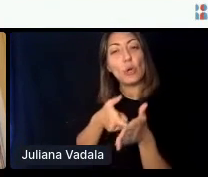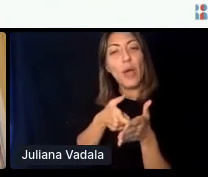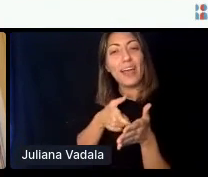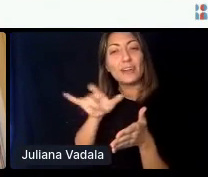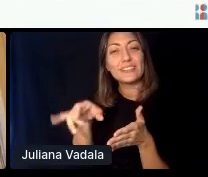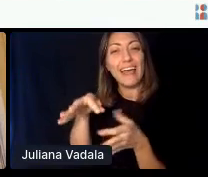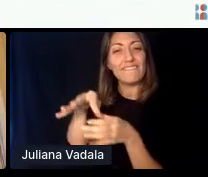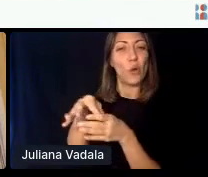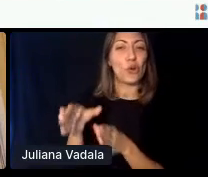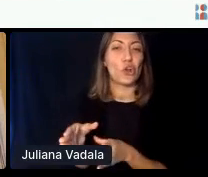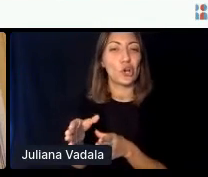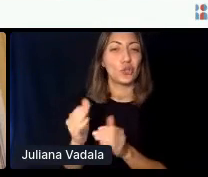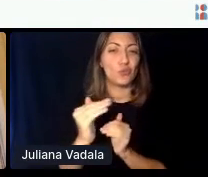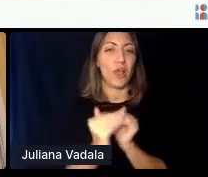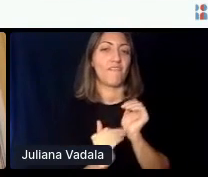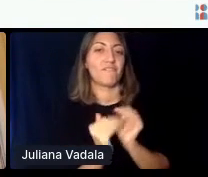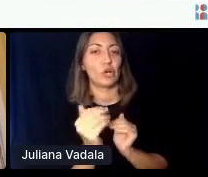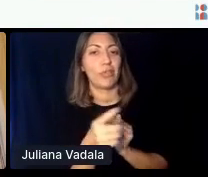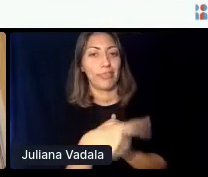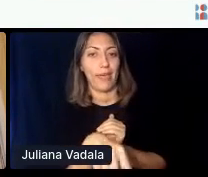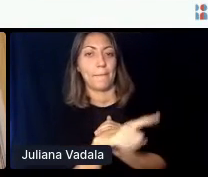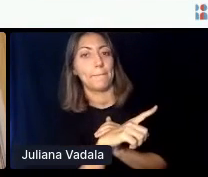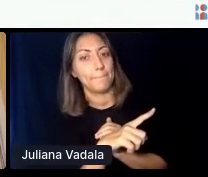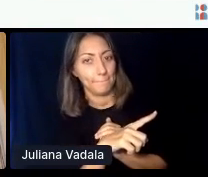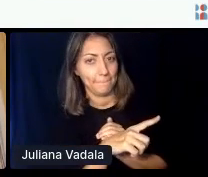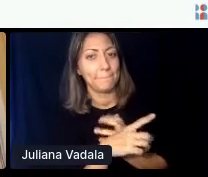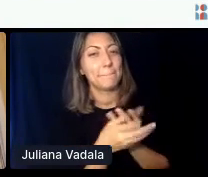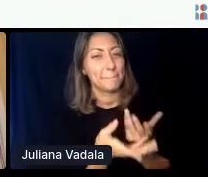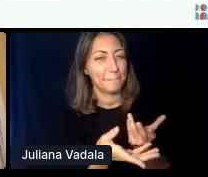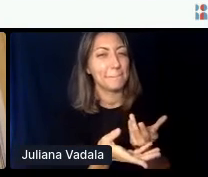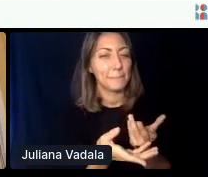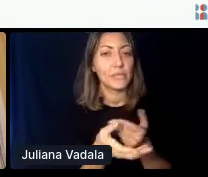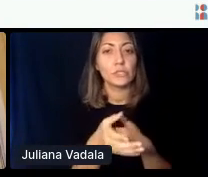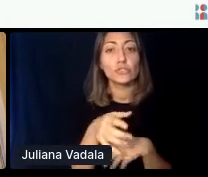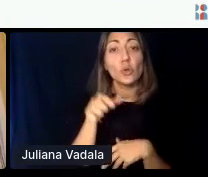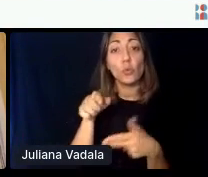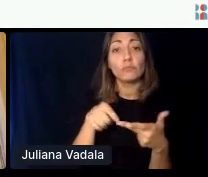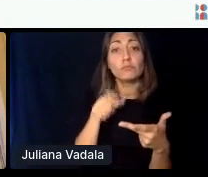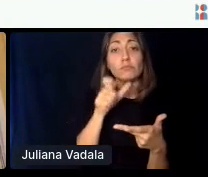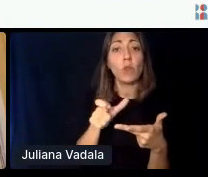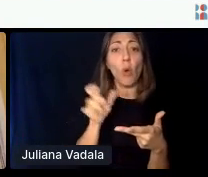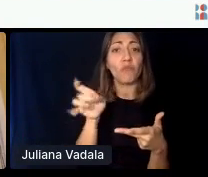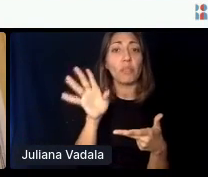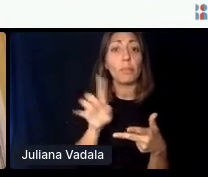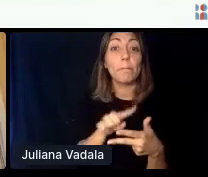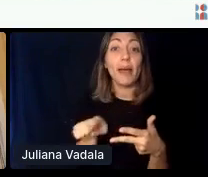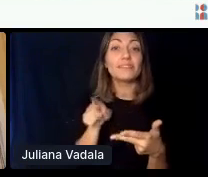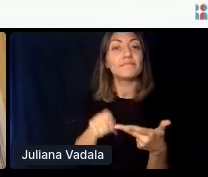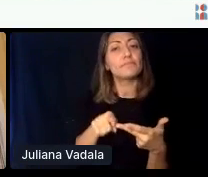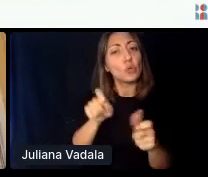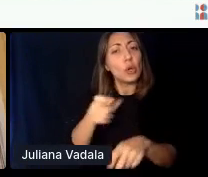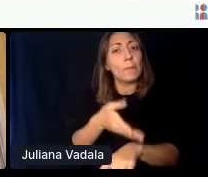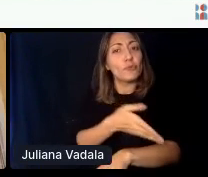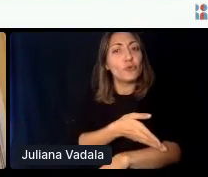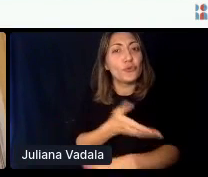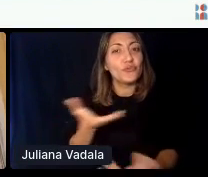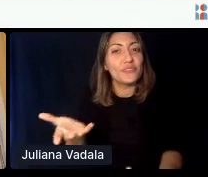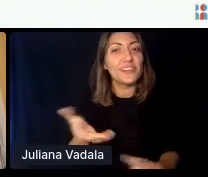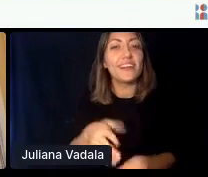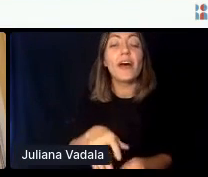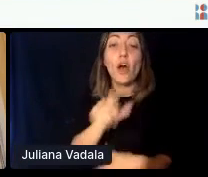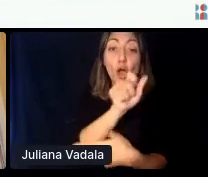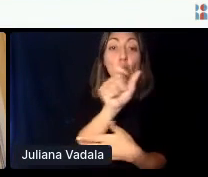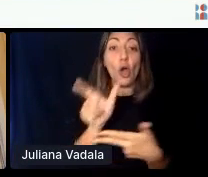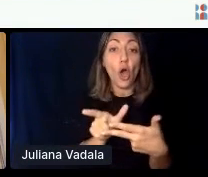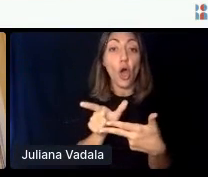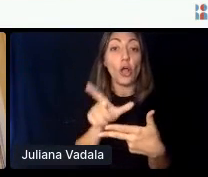than not picking up on cues at all, but it definitely still has room for improvement. And you also might notice that all of these do include an apology, even though they're